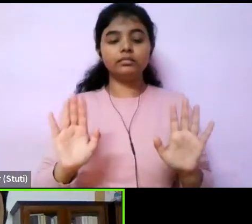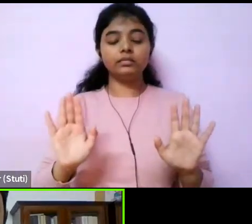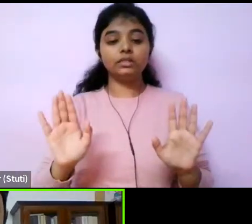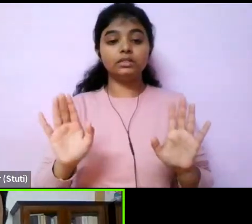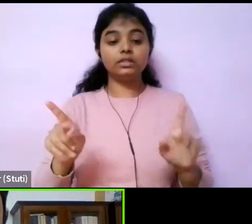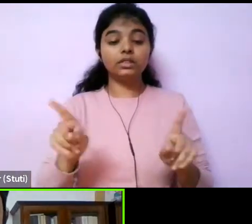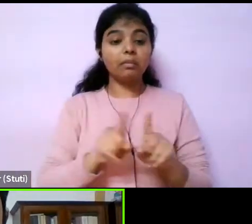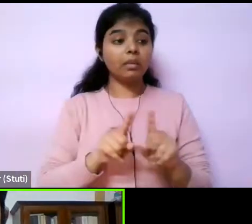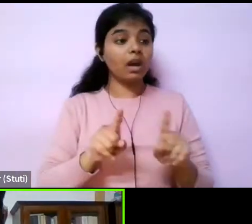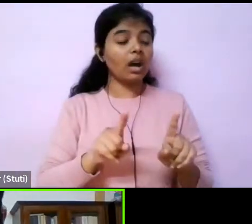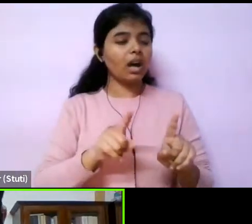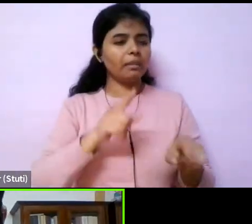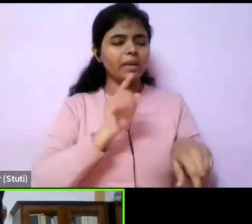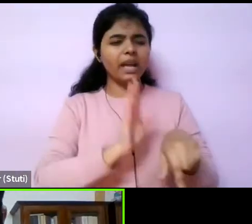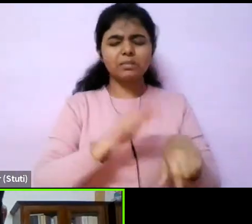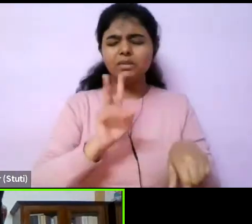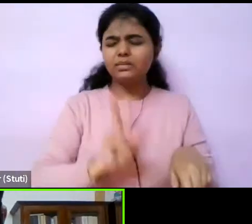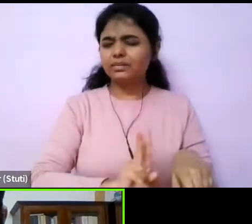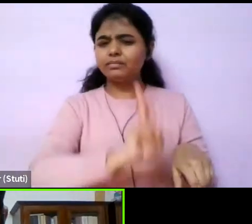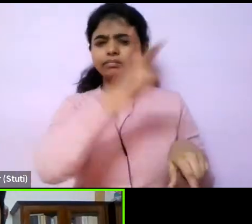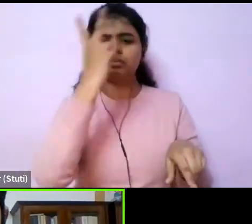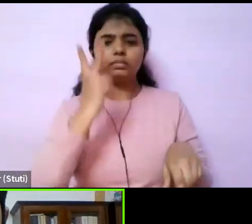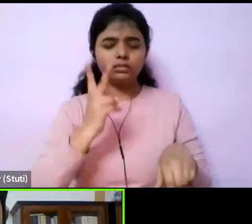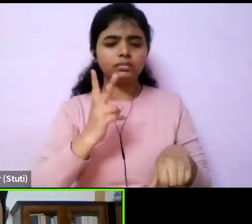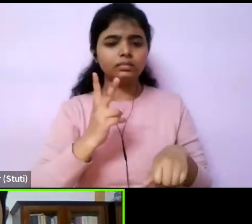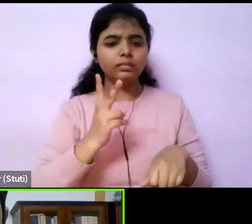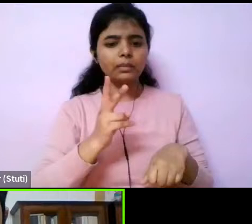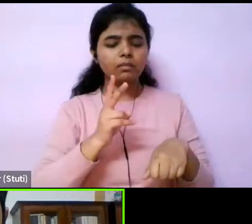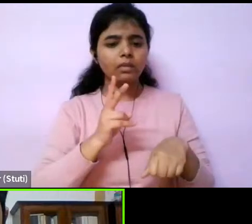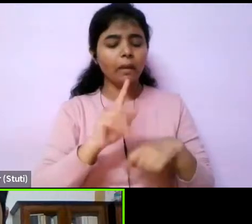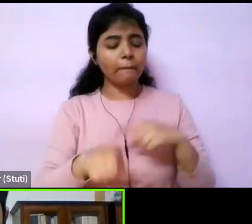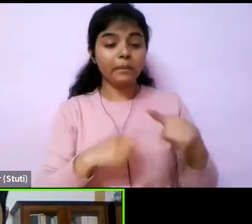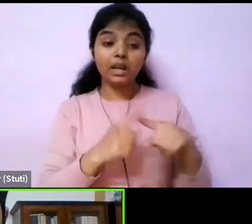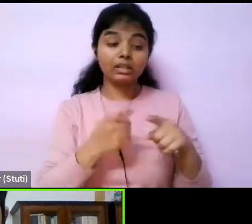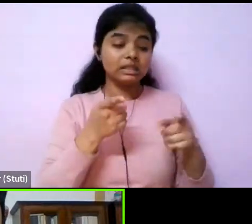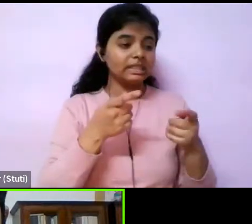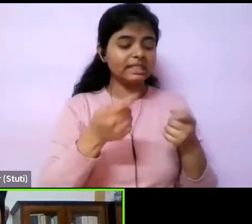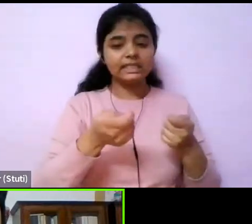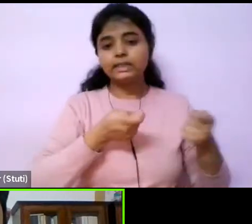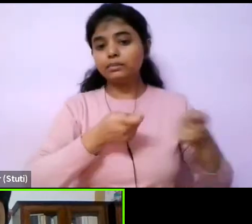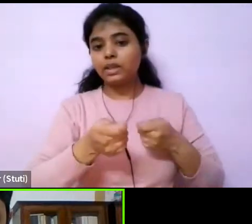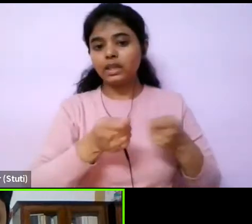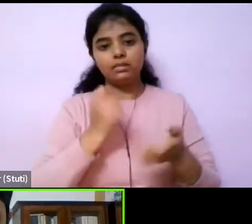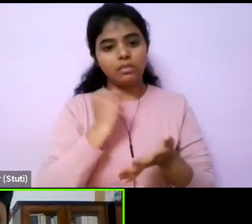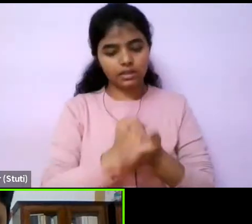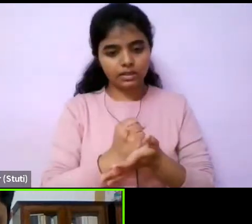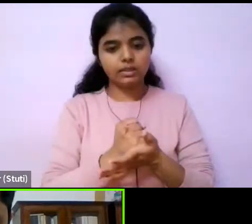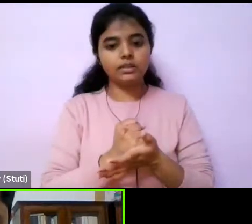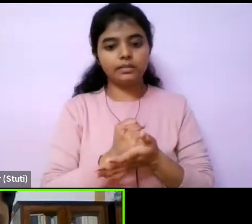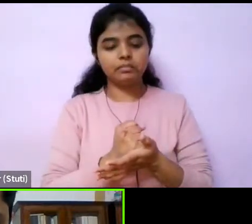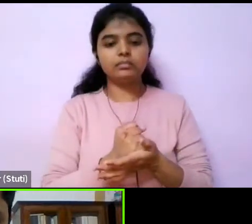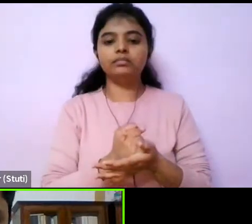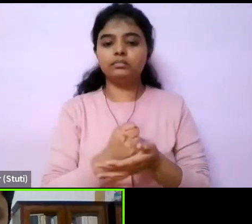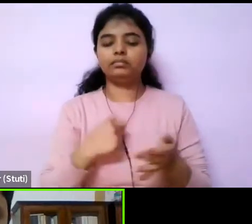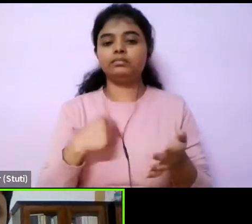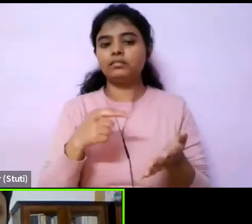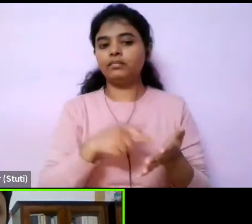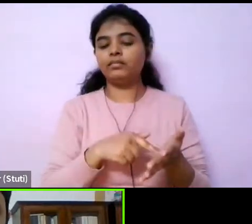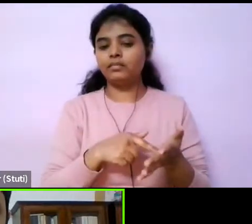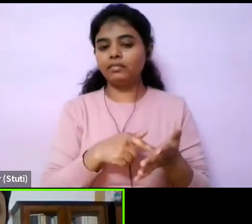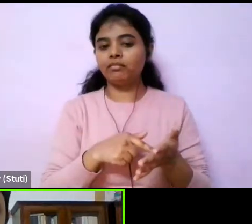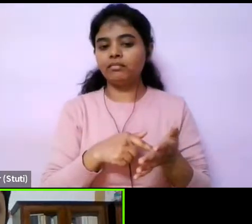encounter different experiences and the way one negotiates those experiences. I think that's what I